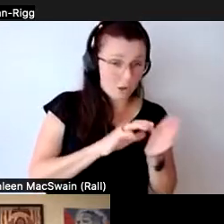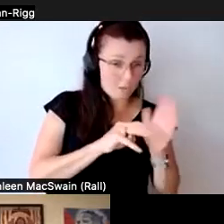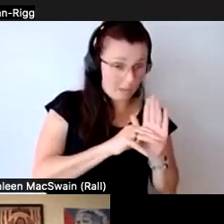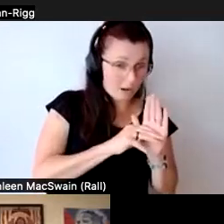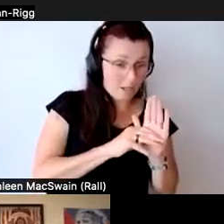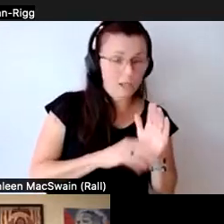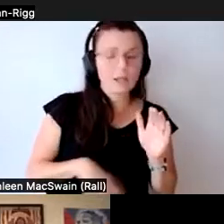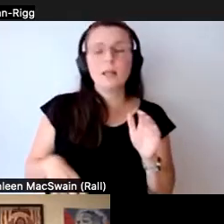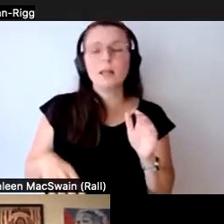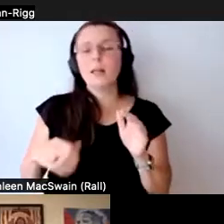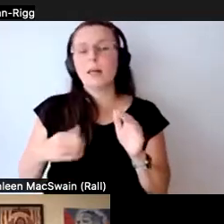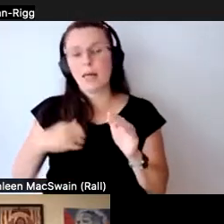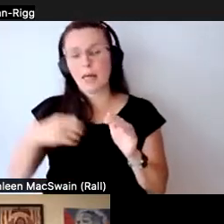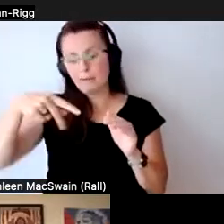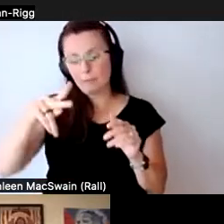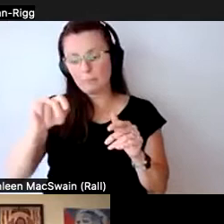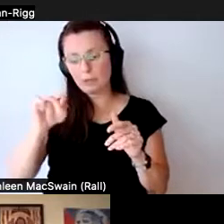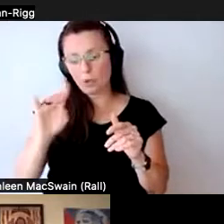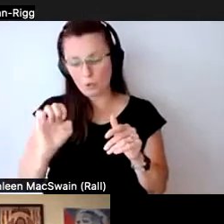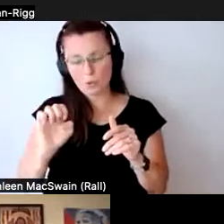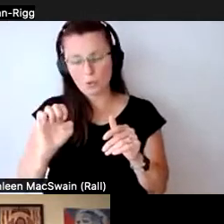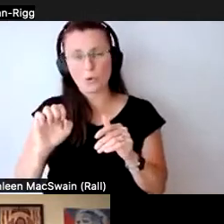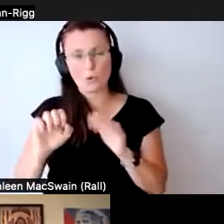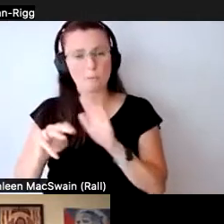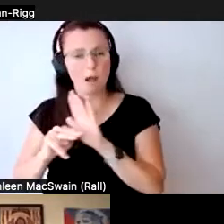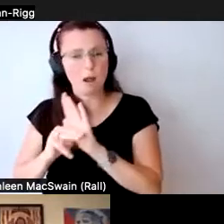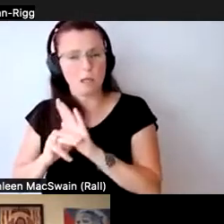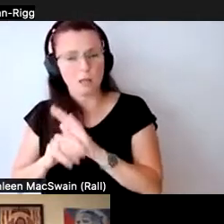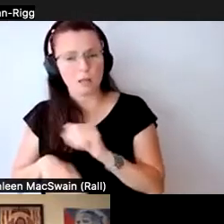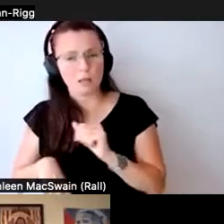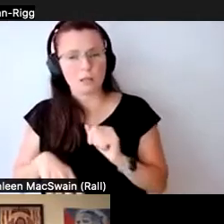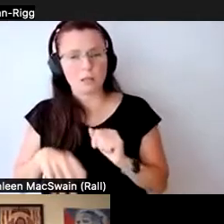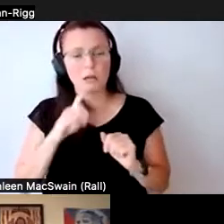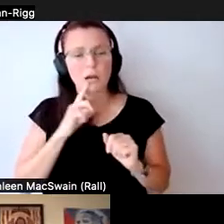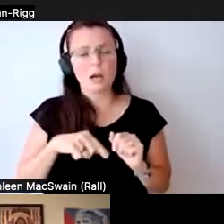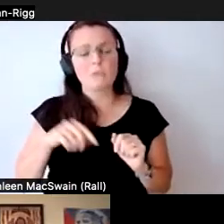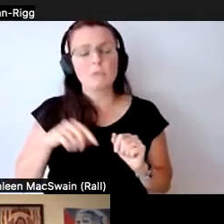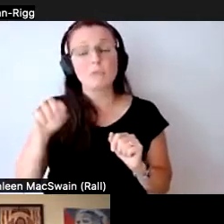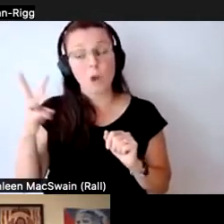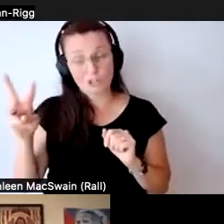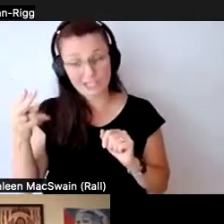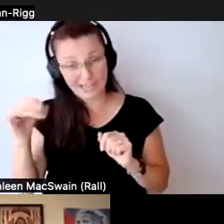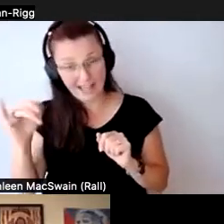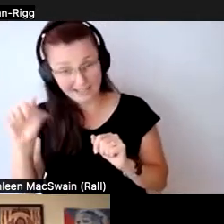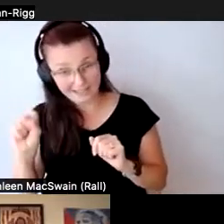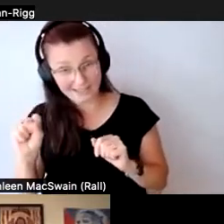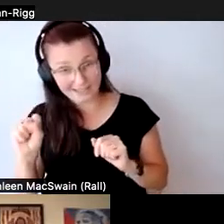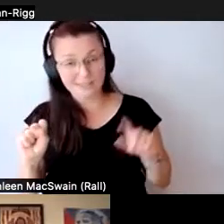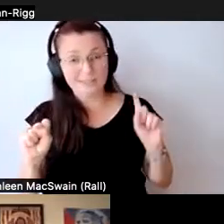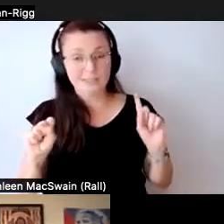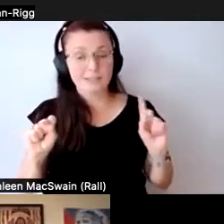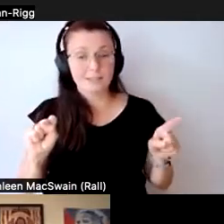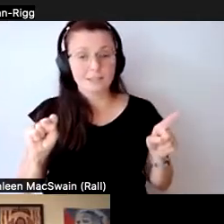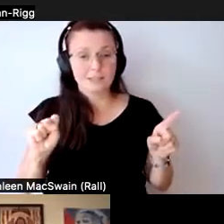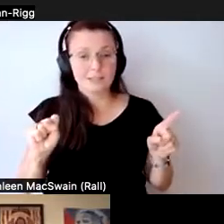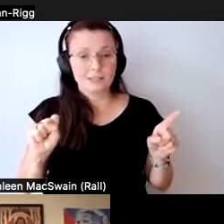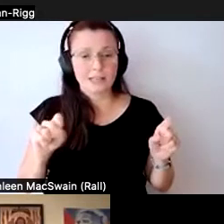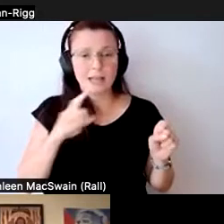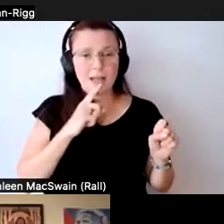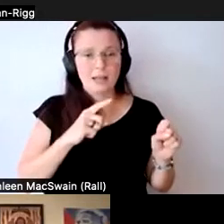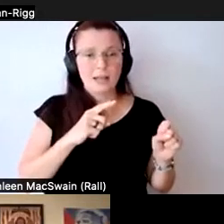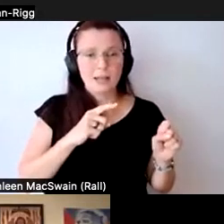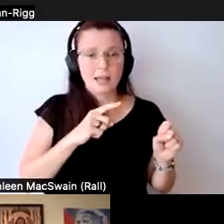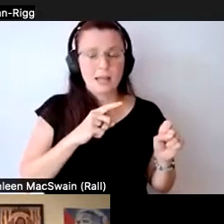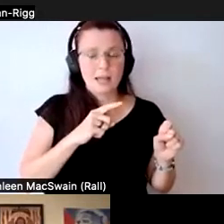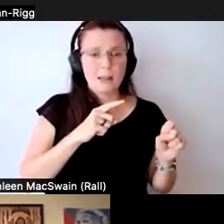In East Harlem, we have the medical model, and in Washington Heights, we have the peer model. right before we opened, we know that